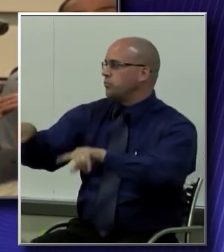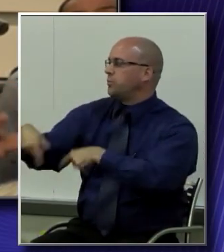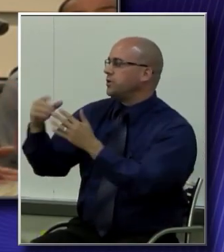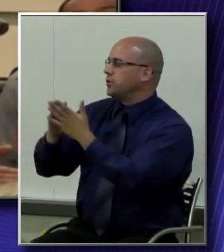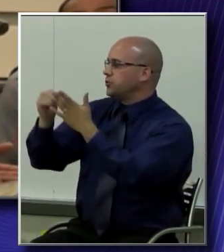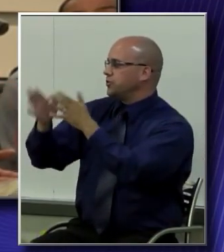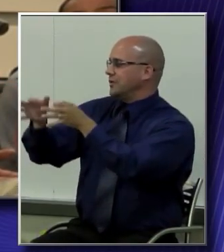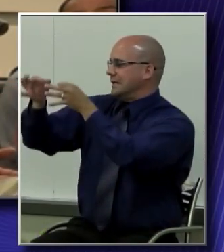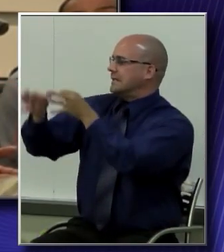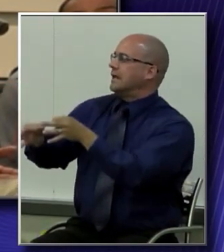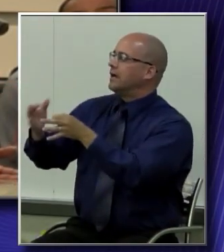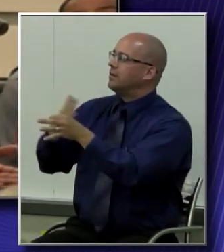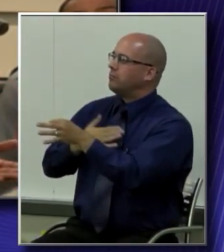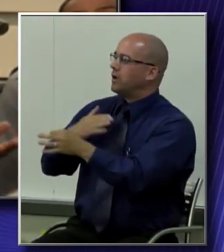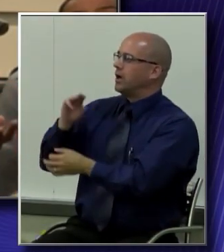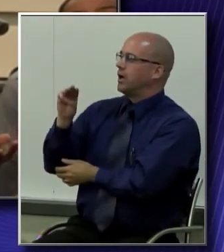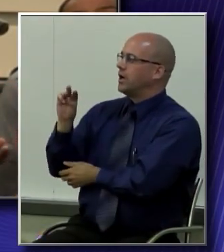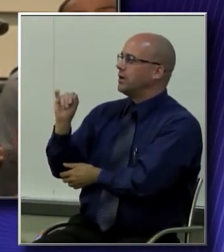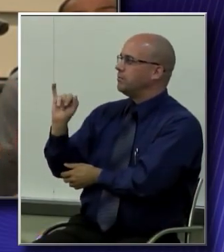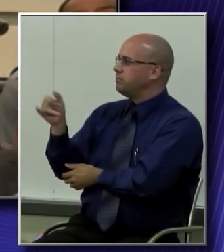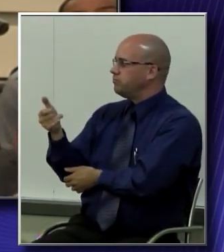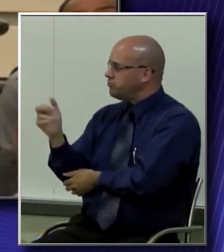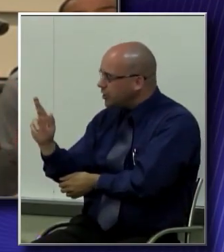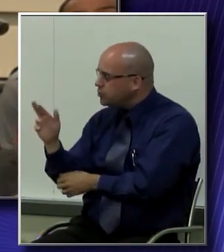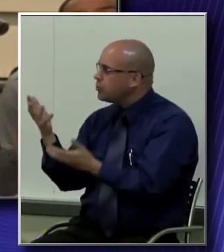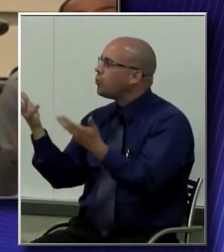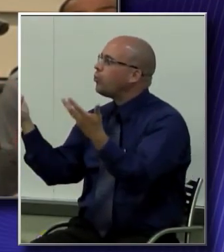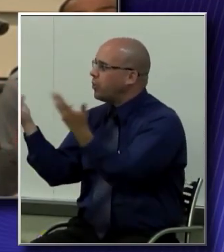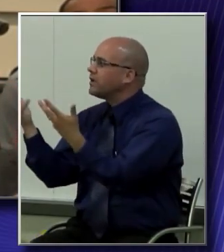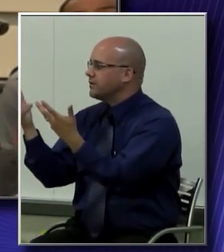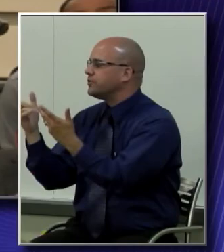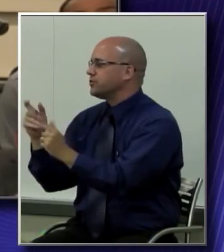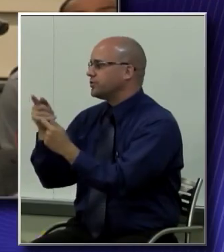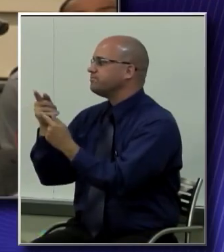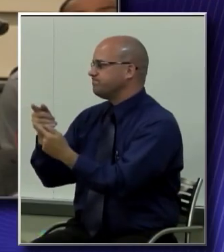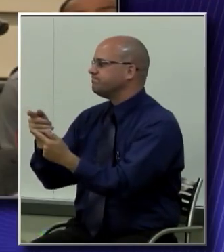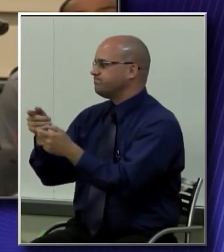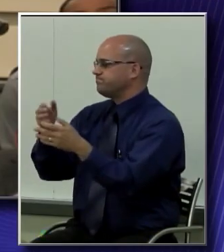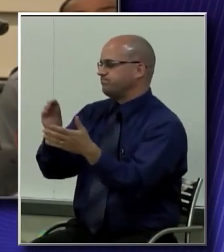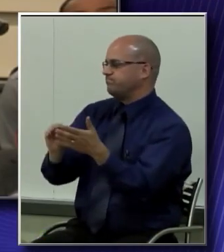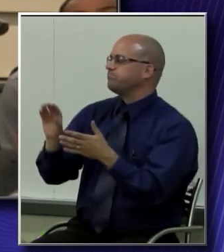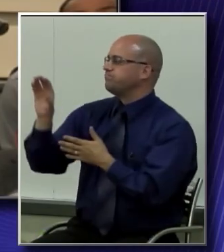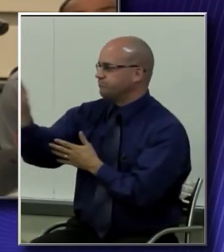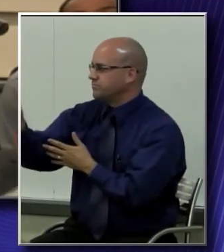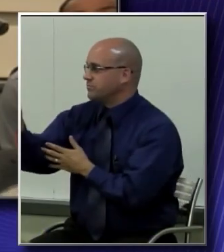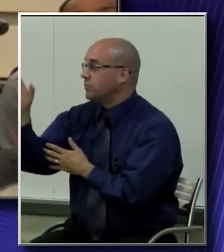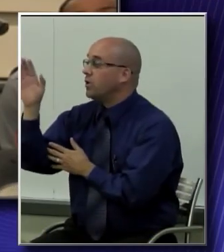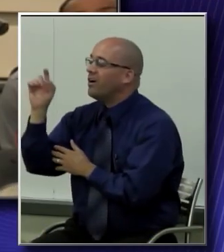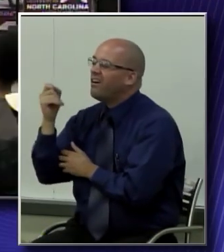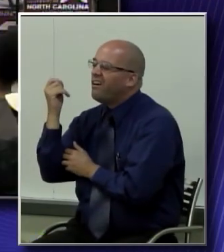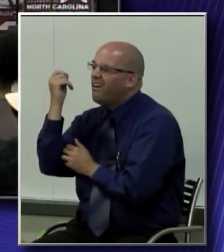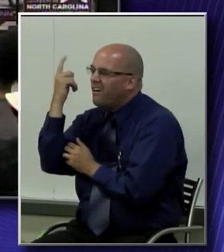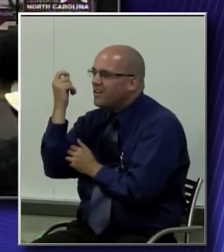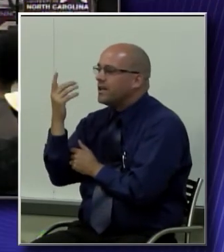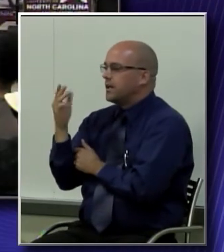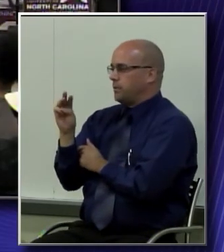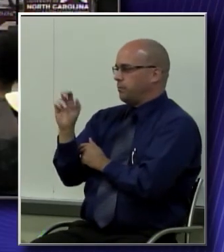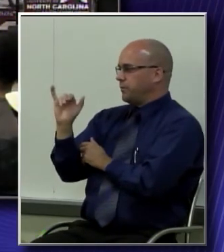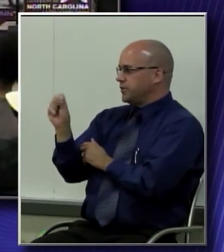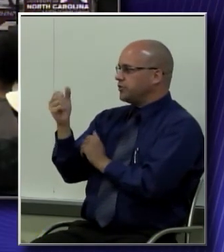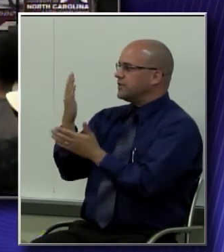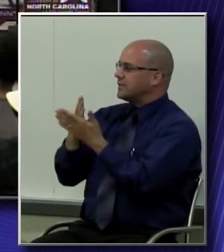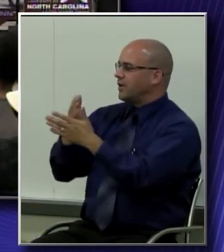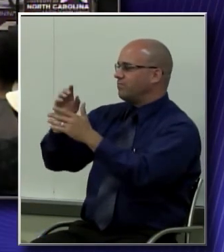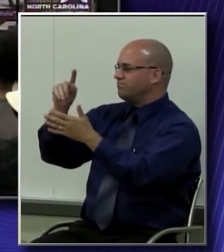their major or their department. Because a lot of departments are getting cut because of inadequate funding, and without funding, it's hard for departments to reach out and to